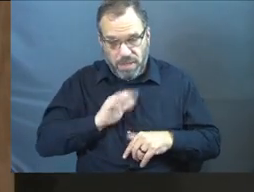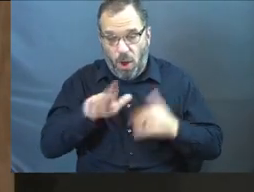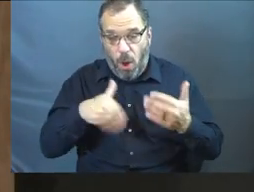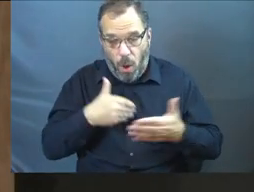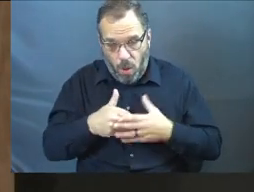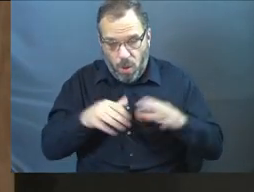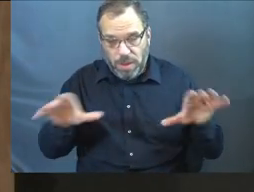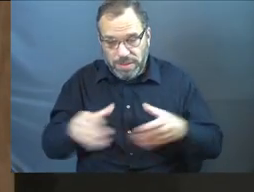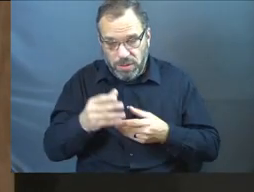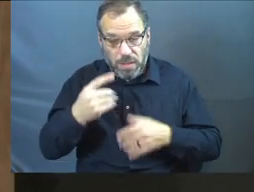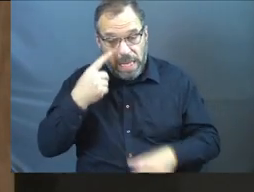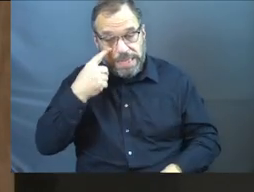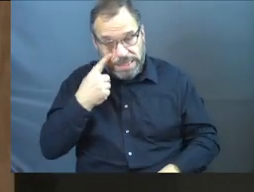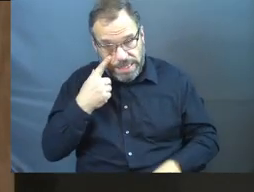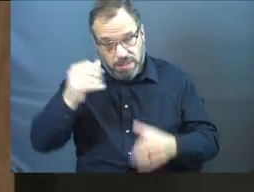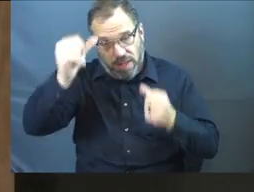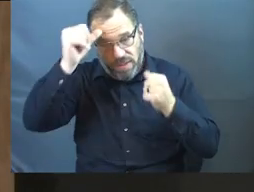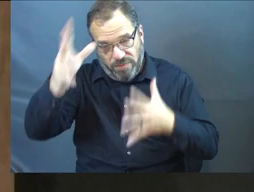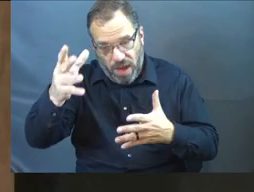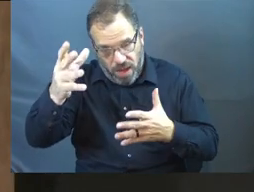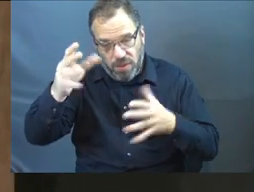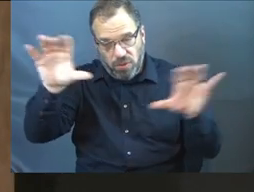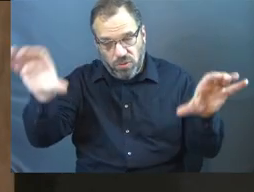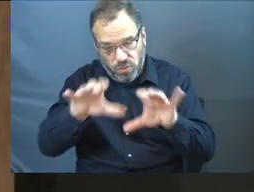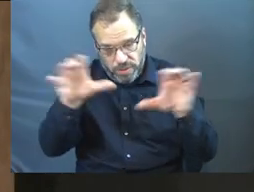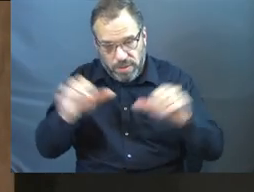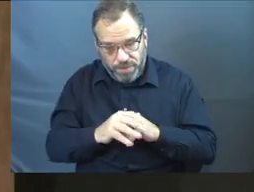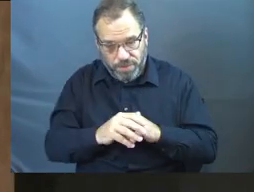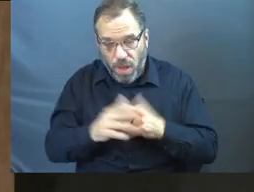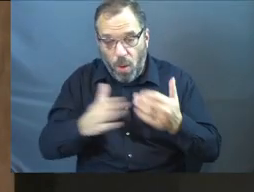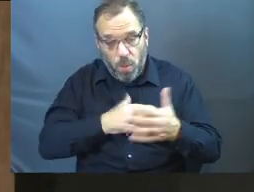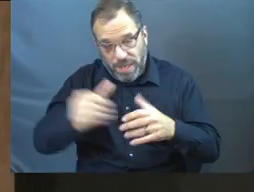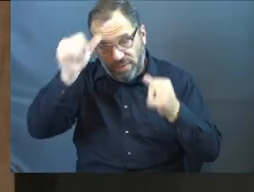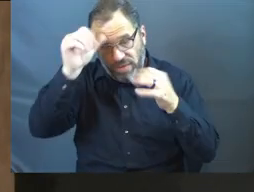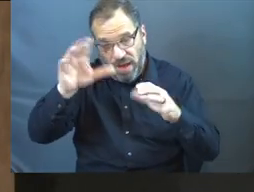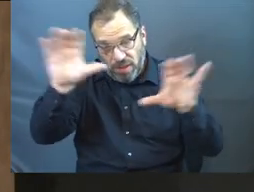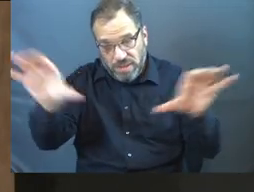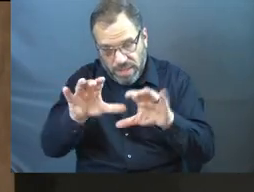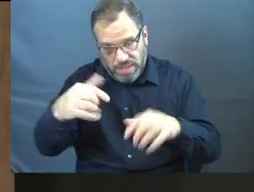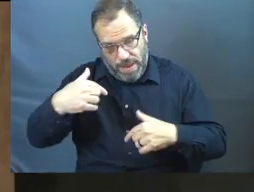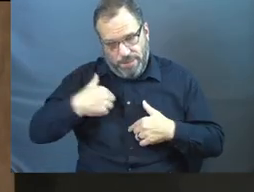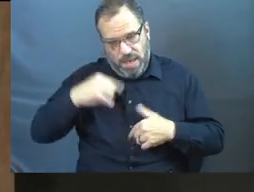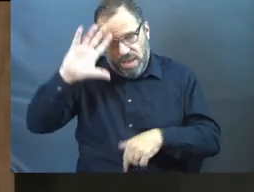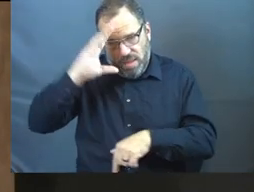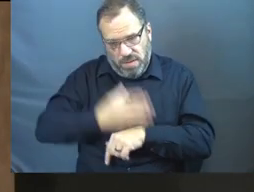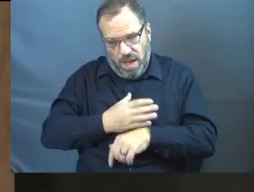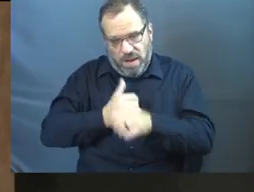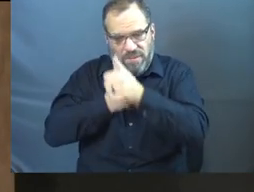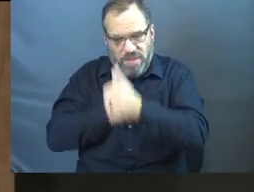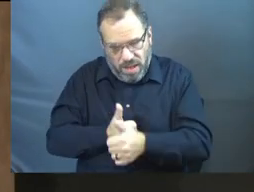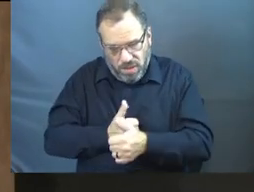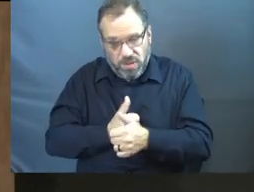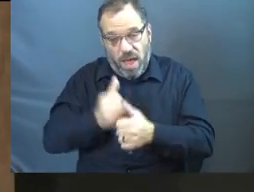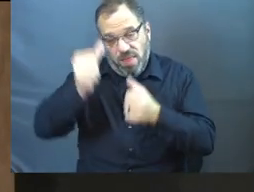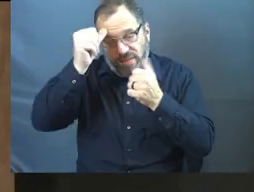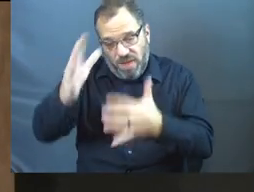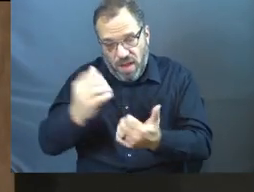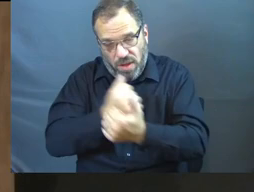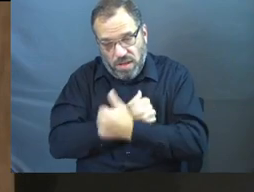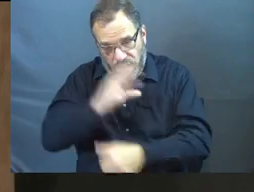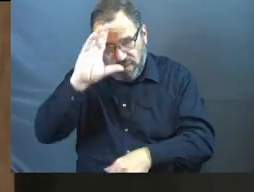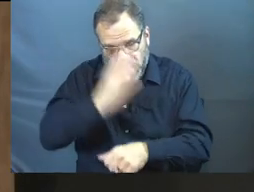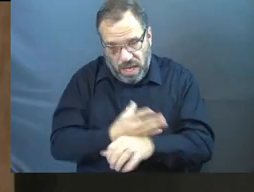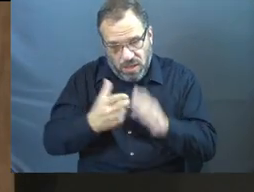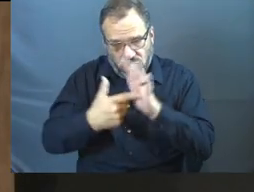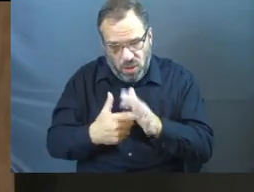does only what he sees the Father doing. Whatever the Father does, the Son also does. For the Father loves the